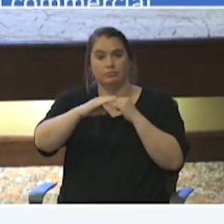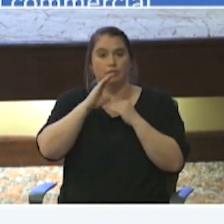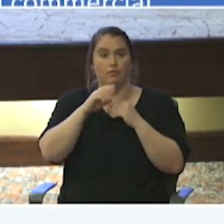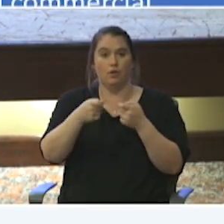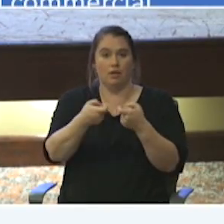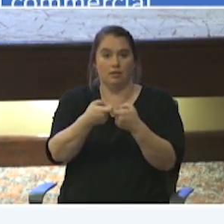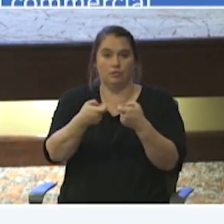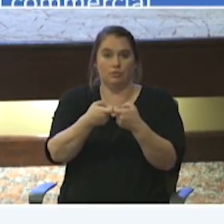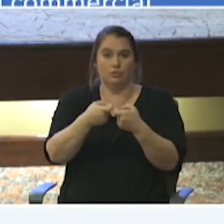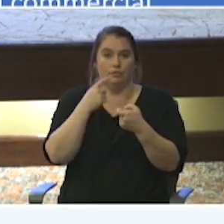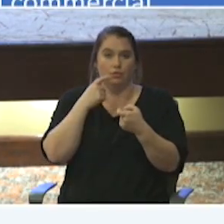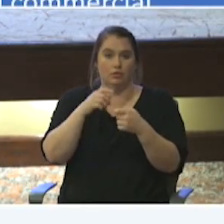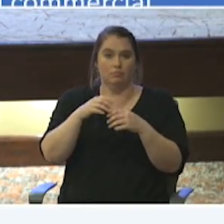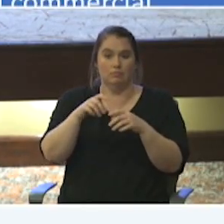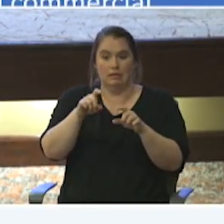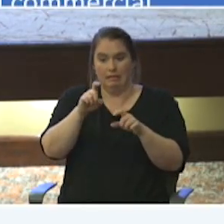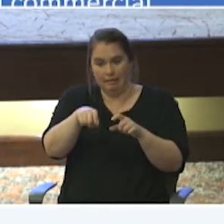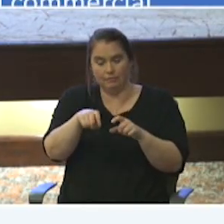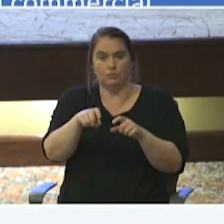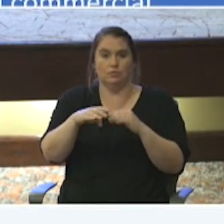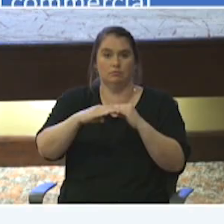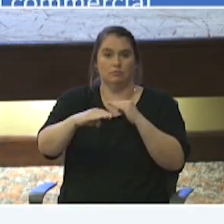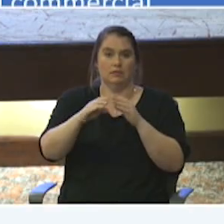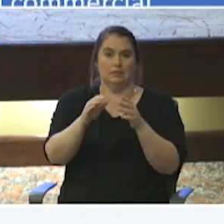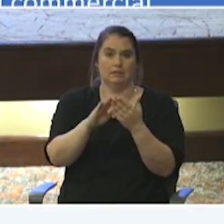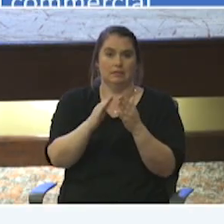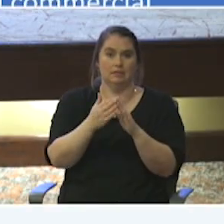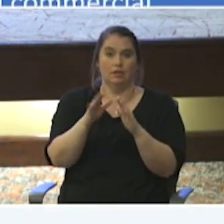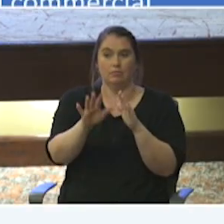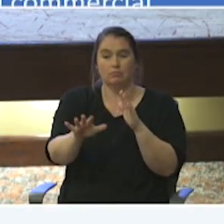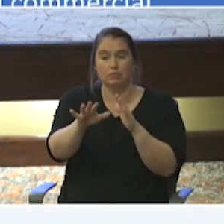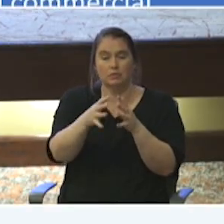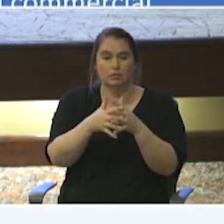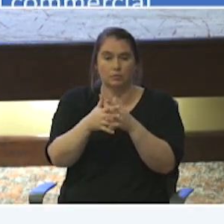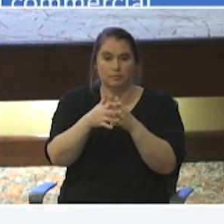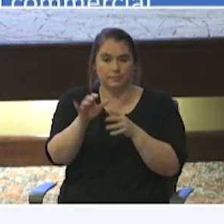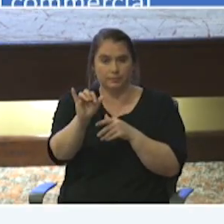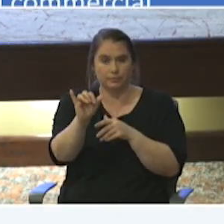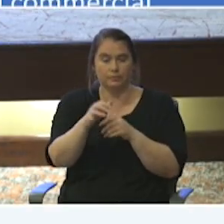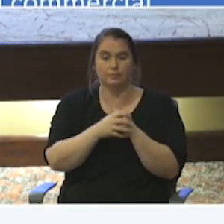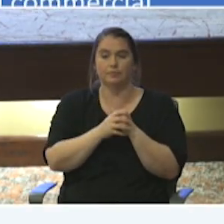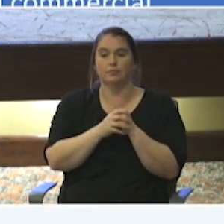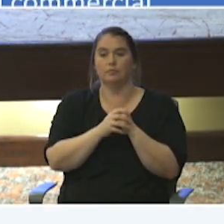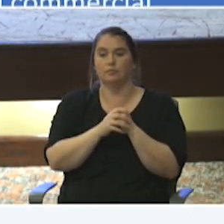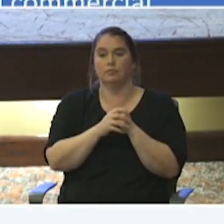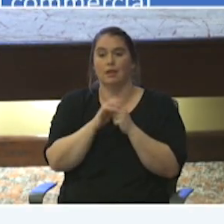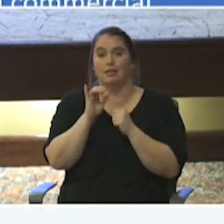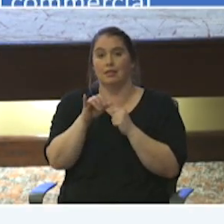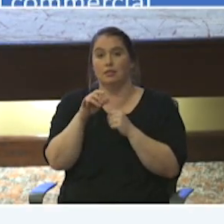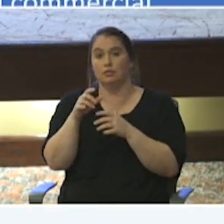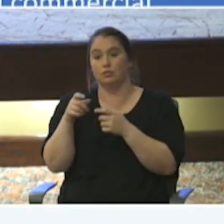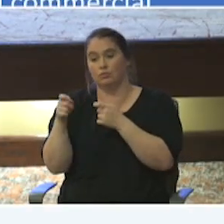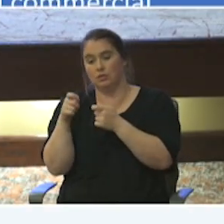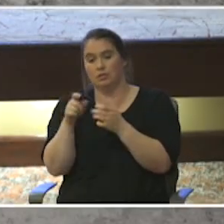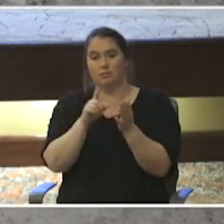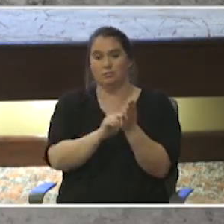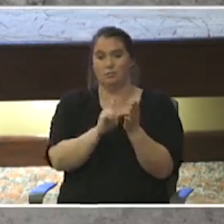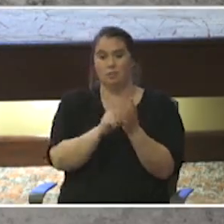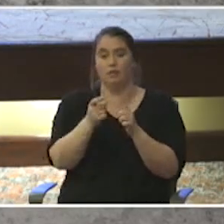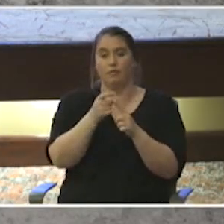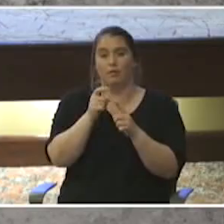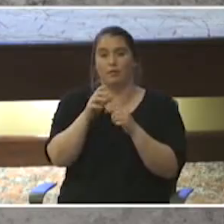electrical design, installation, and inspections in the United States. That's developed and published by the National Fire